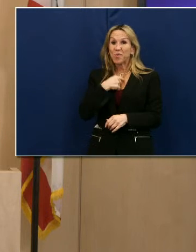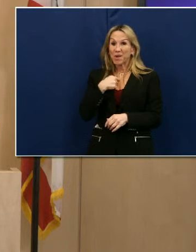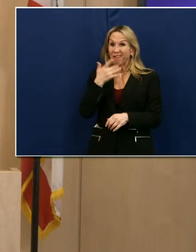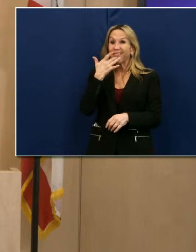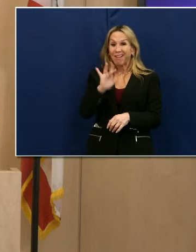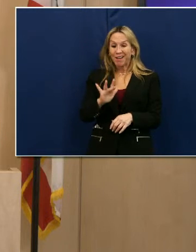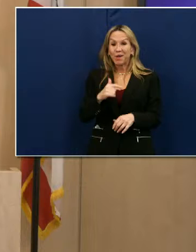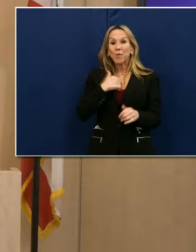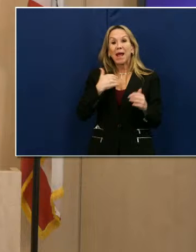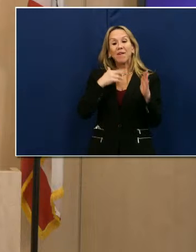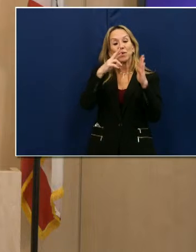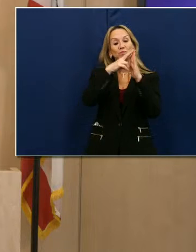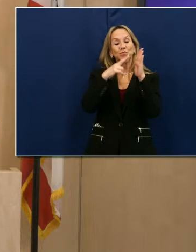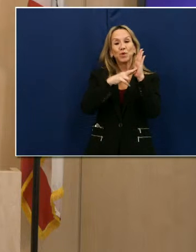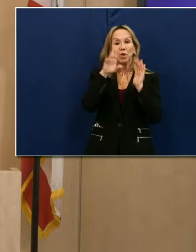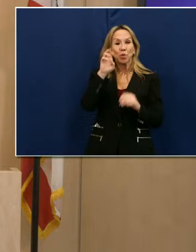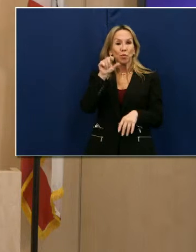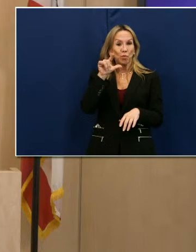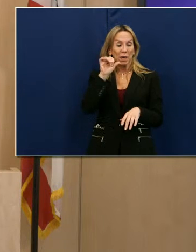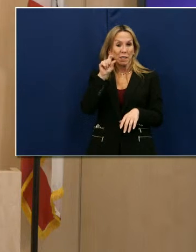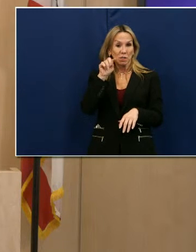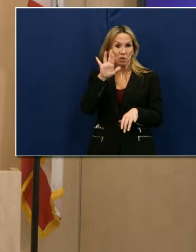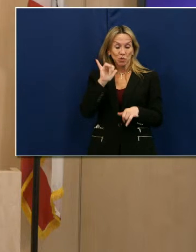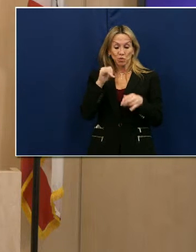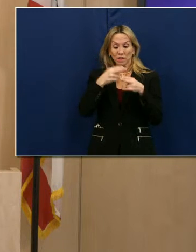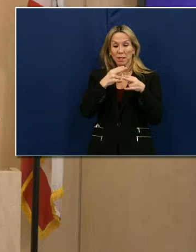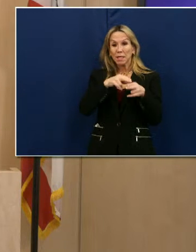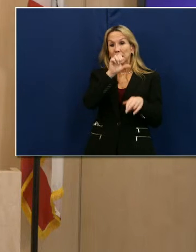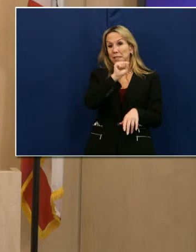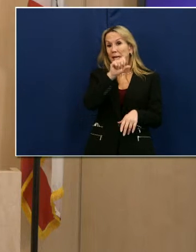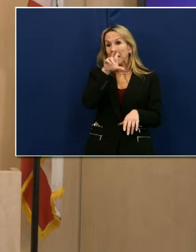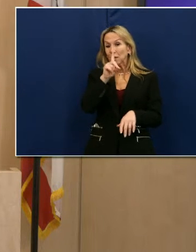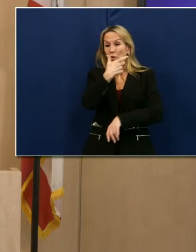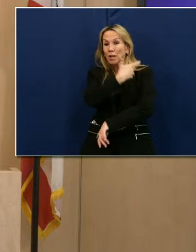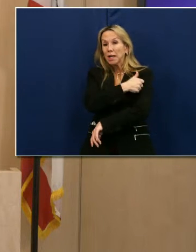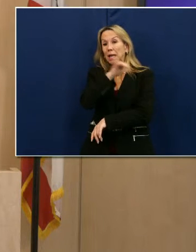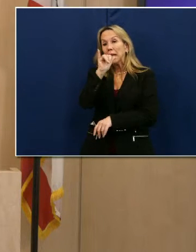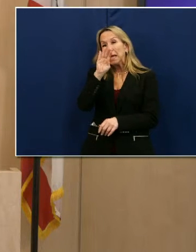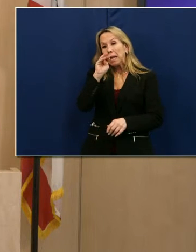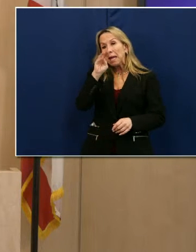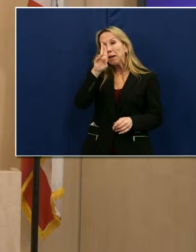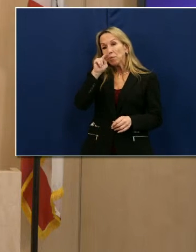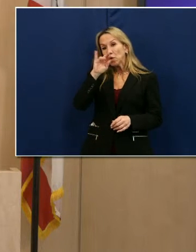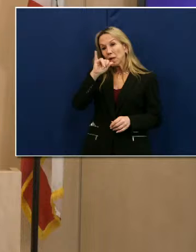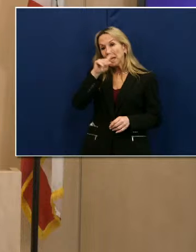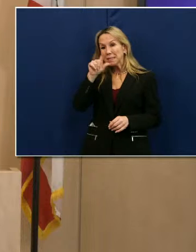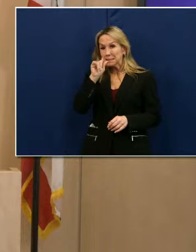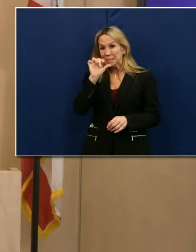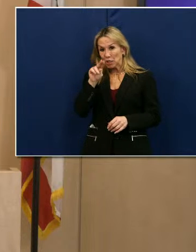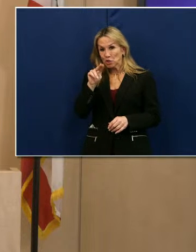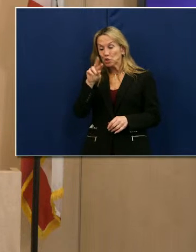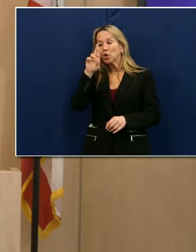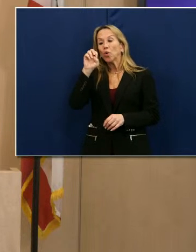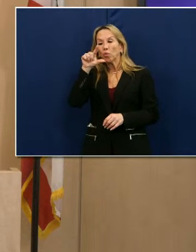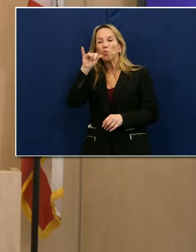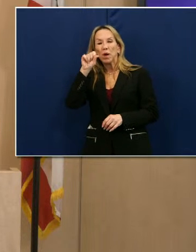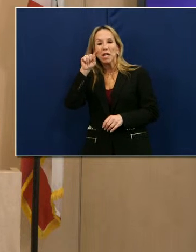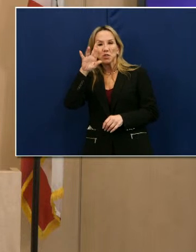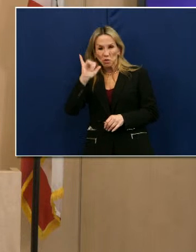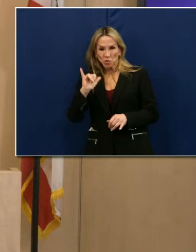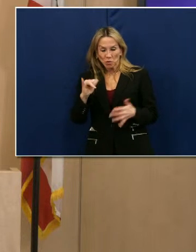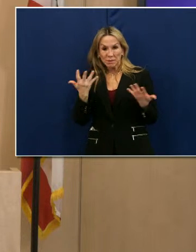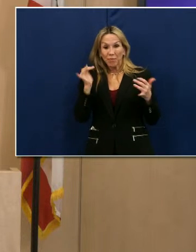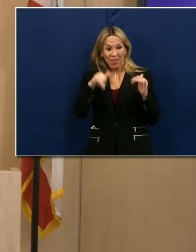own vaccination registry. It's called the San Diego Immunization Registry. And we've had a lot of experience